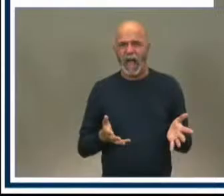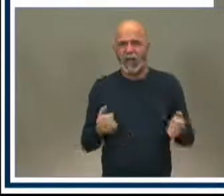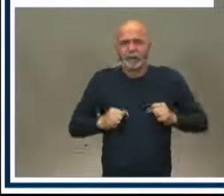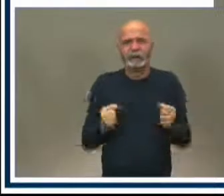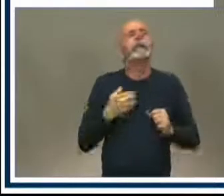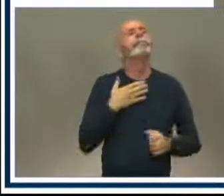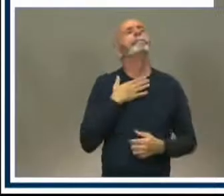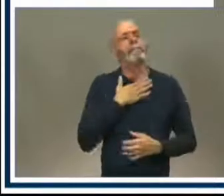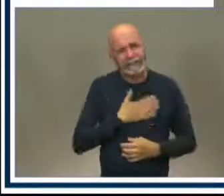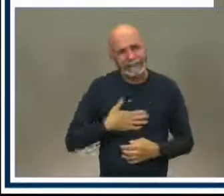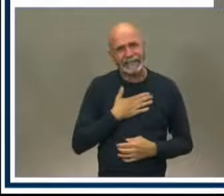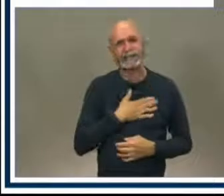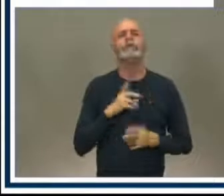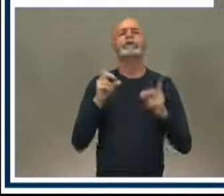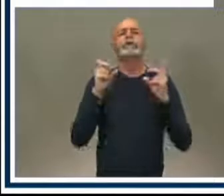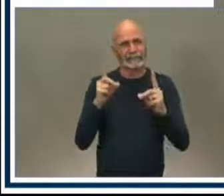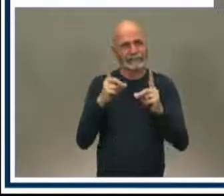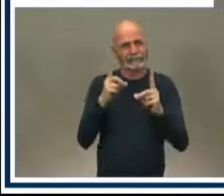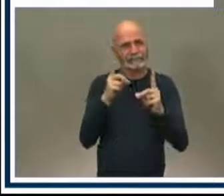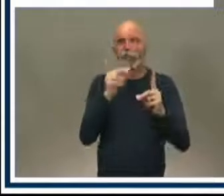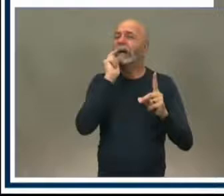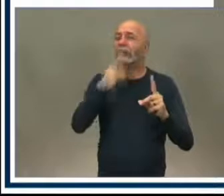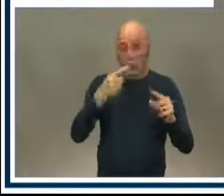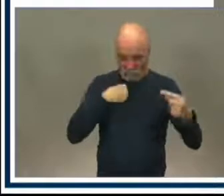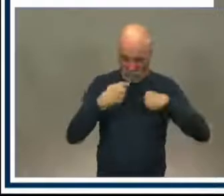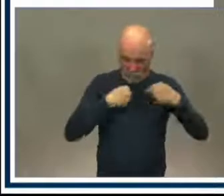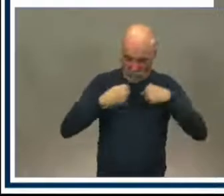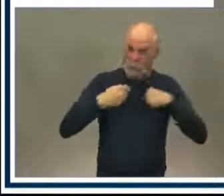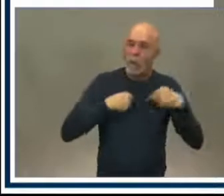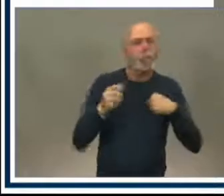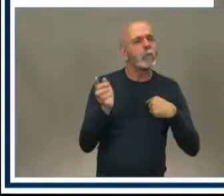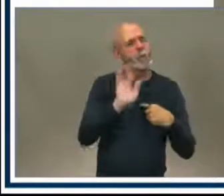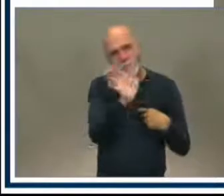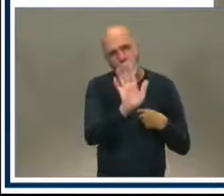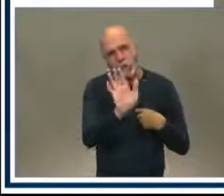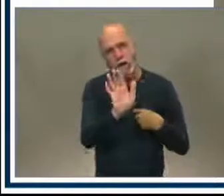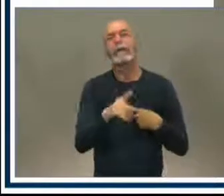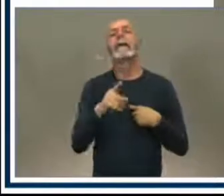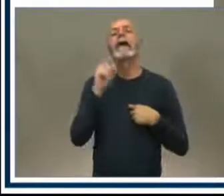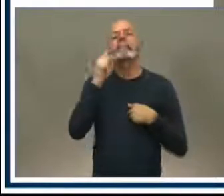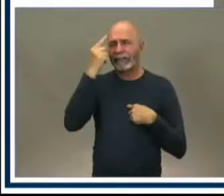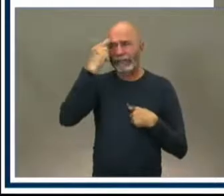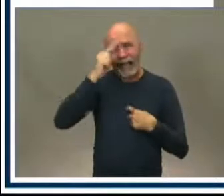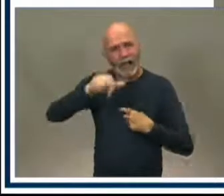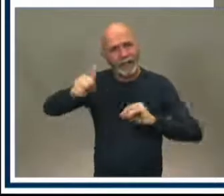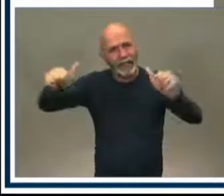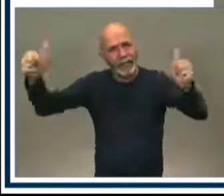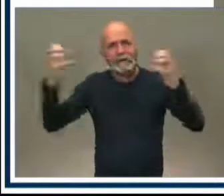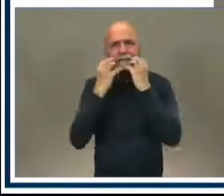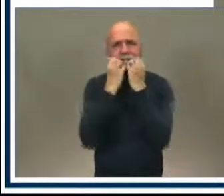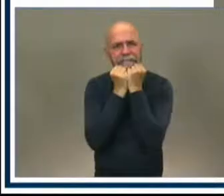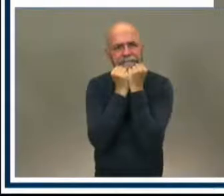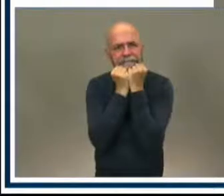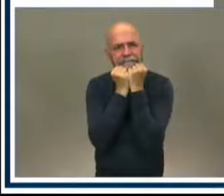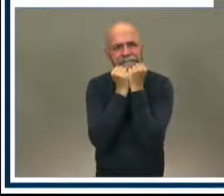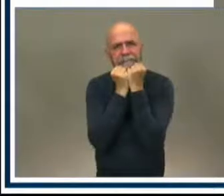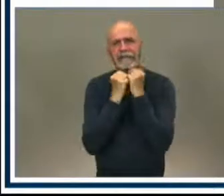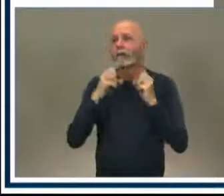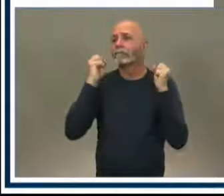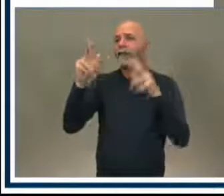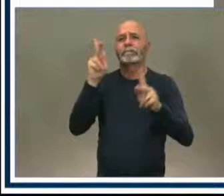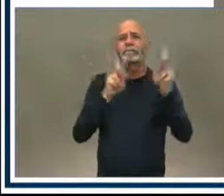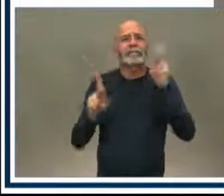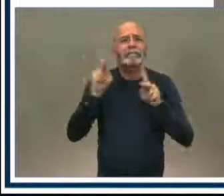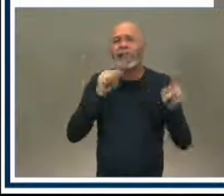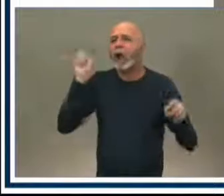on yourselves. Remembrance Day highlights the tremendous sacrifices previous generations have made for each other and for